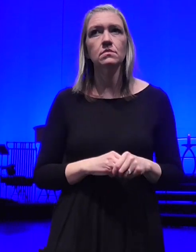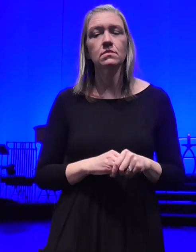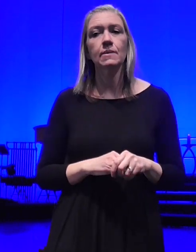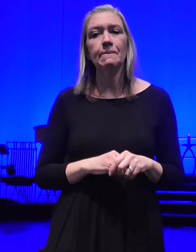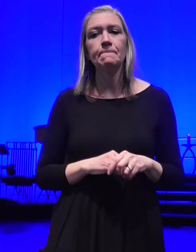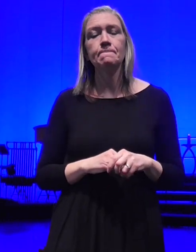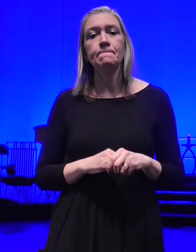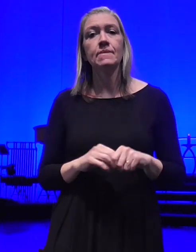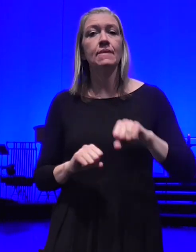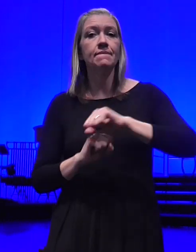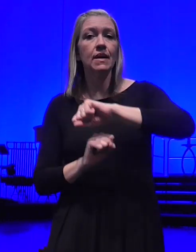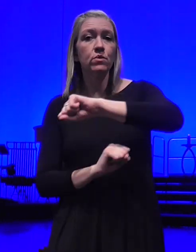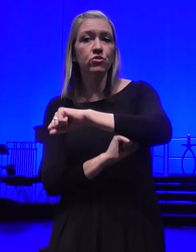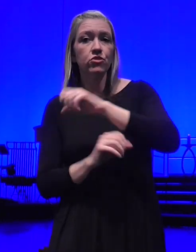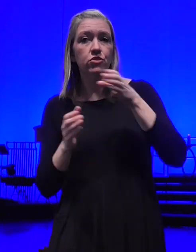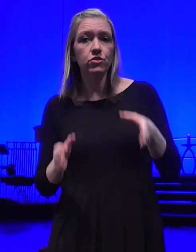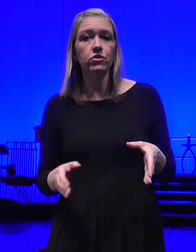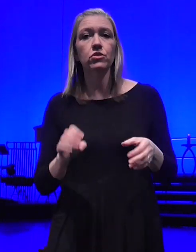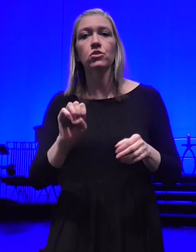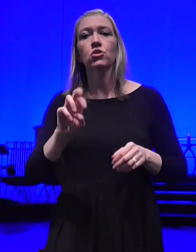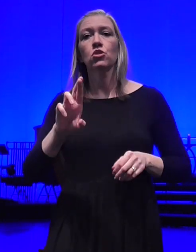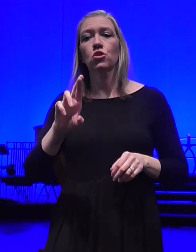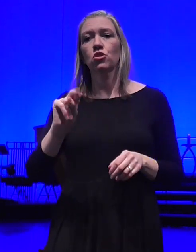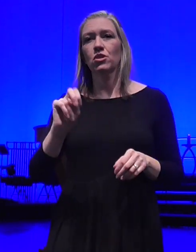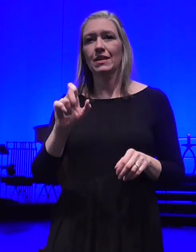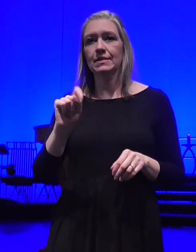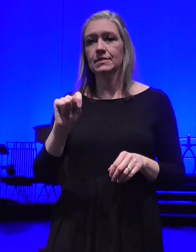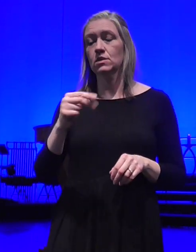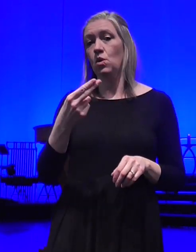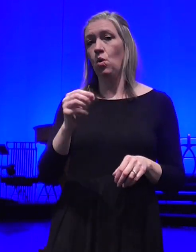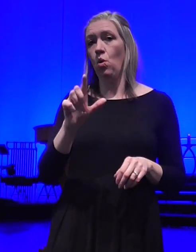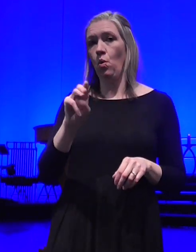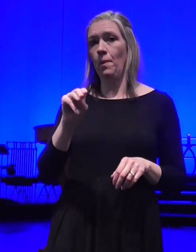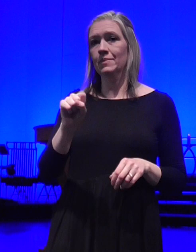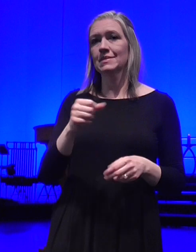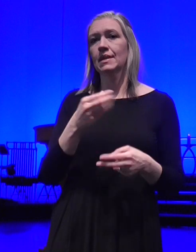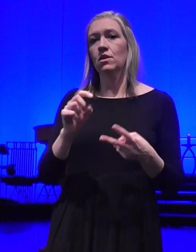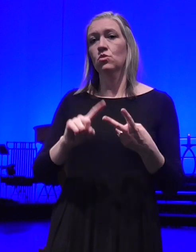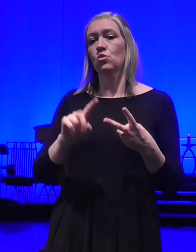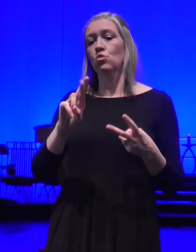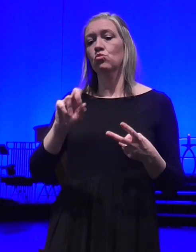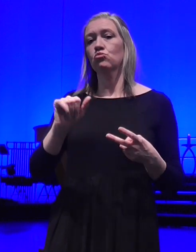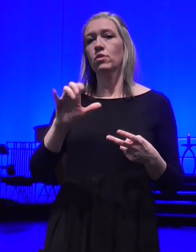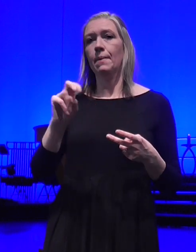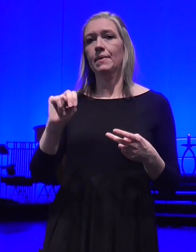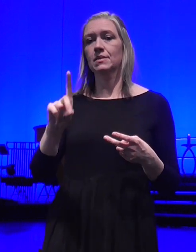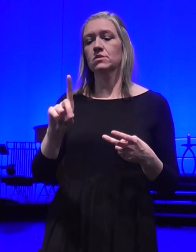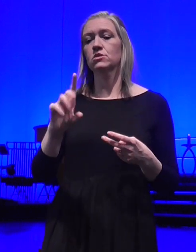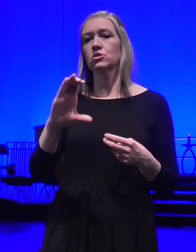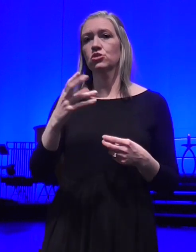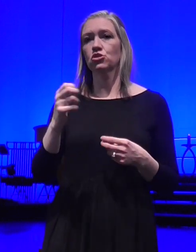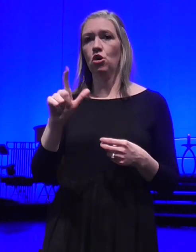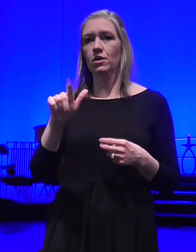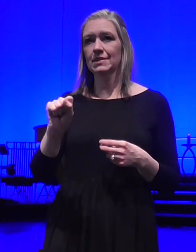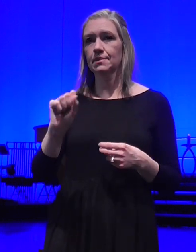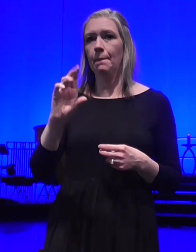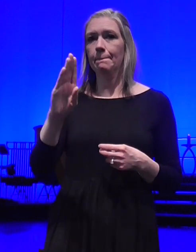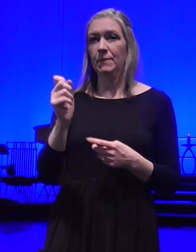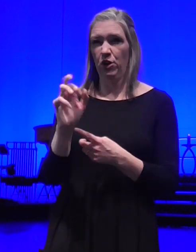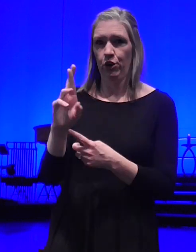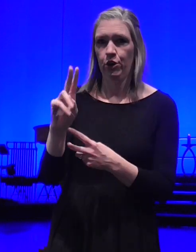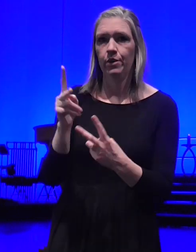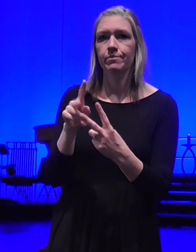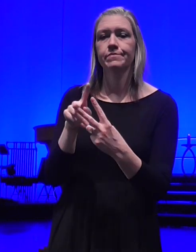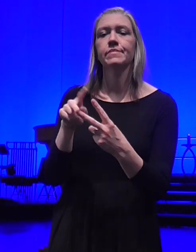Our founder, Ernest Holmes, and Raymond Charles Barker in the 365 Science of Mind